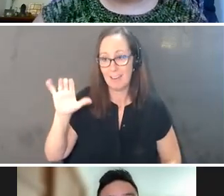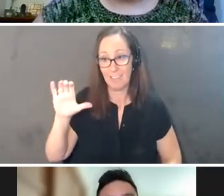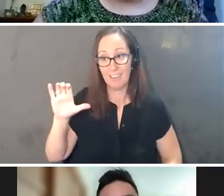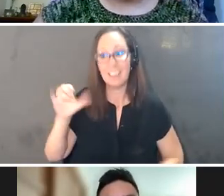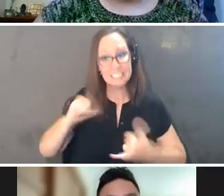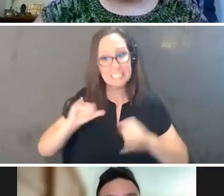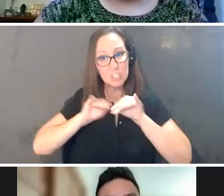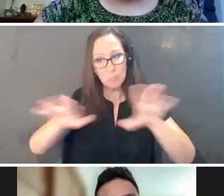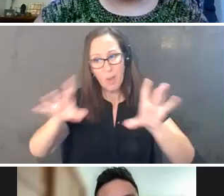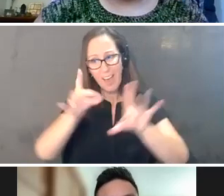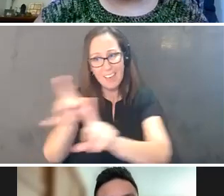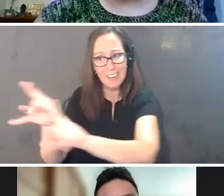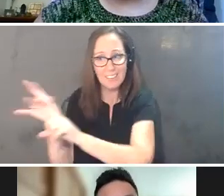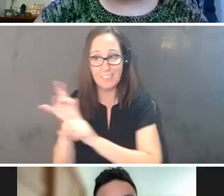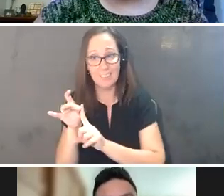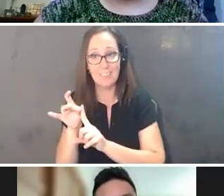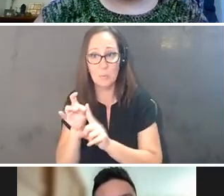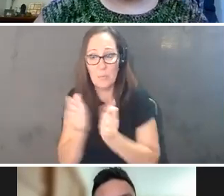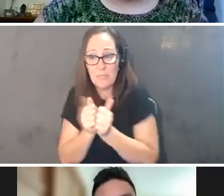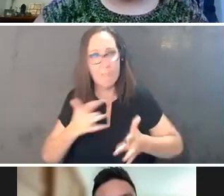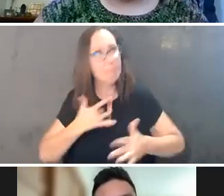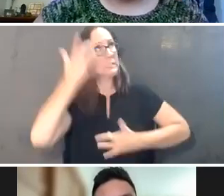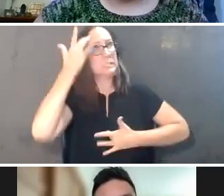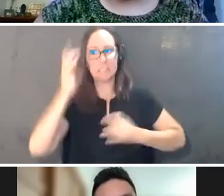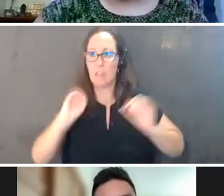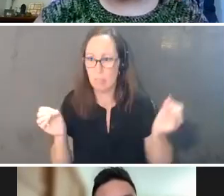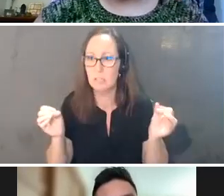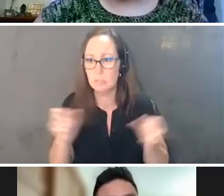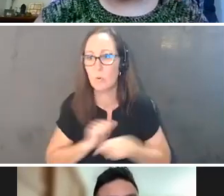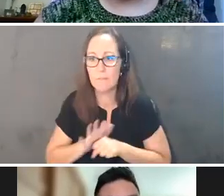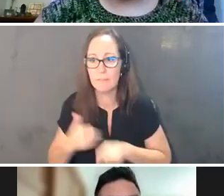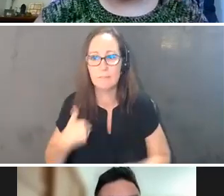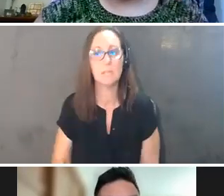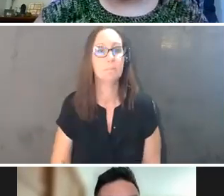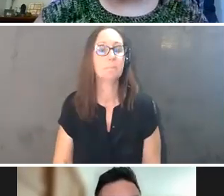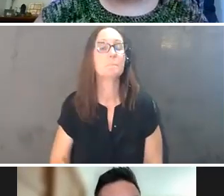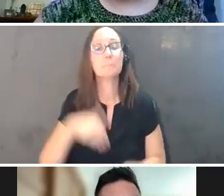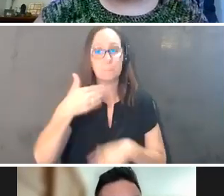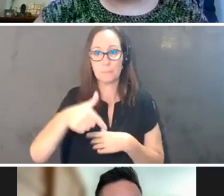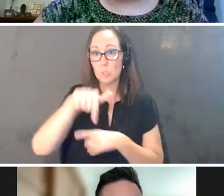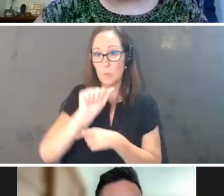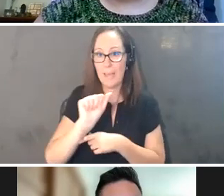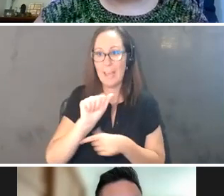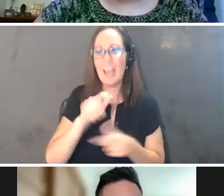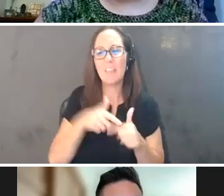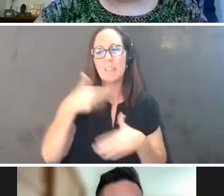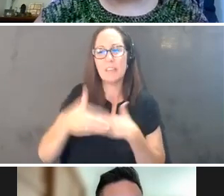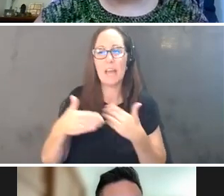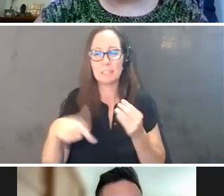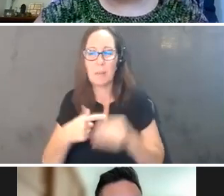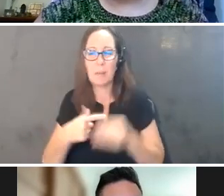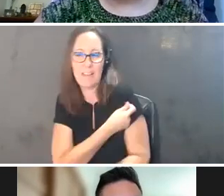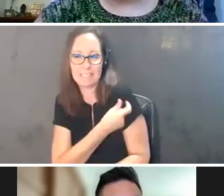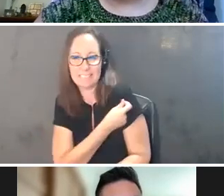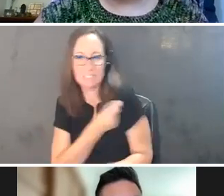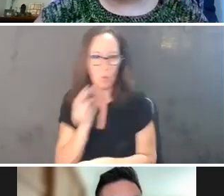All right, we're gonna pause there for Q&A. And maybe, and the next section is gonna be about vaccine. So I'm gonna look at these